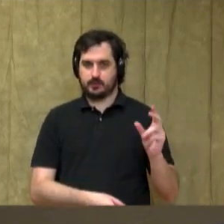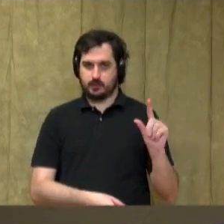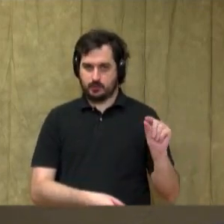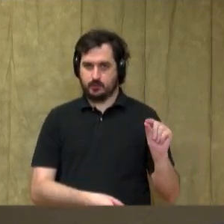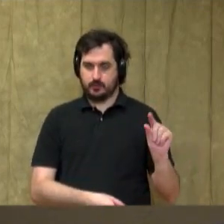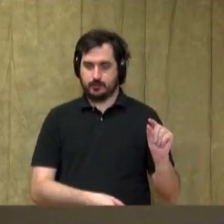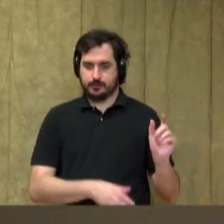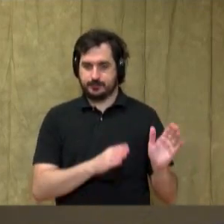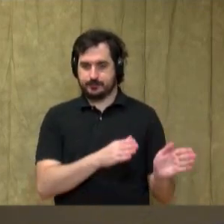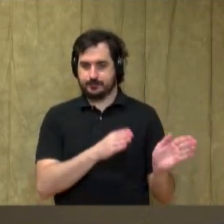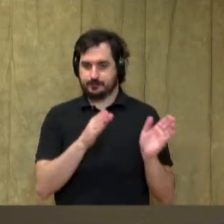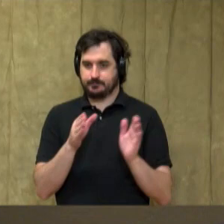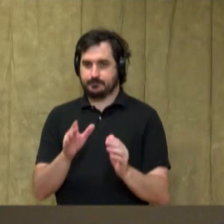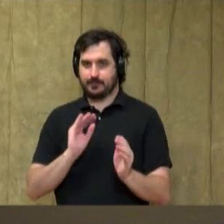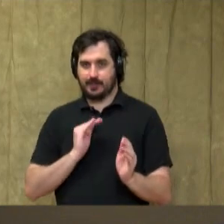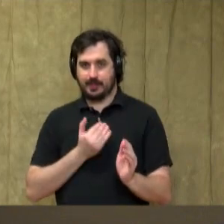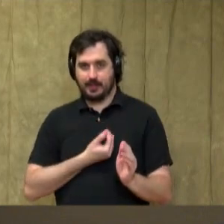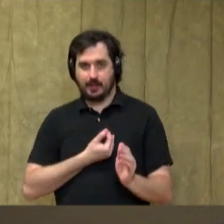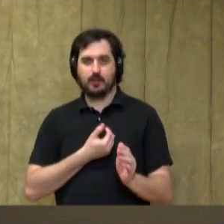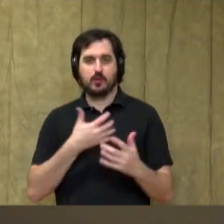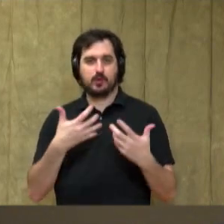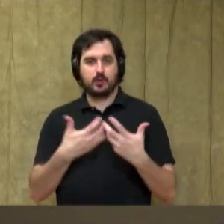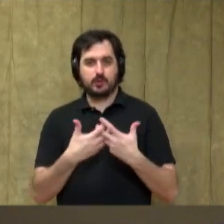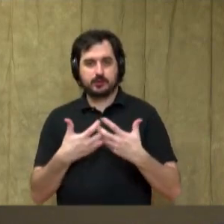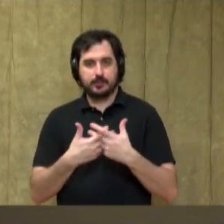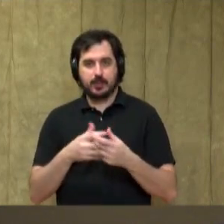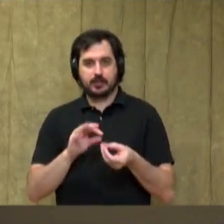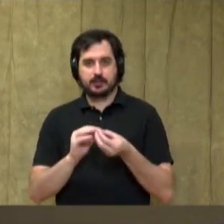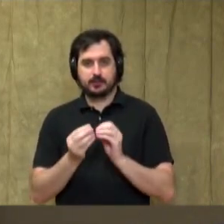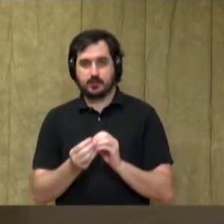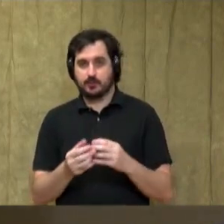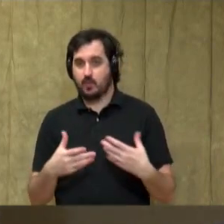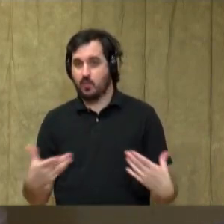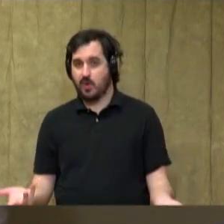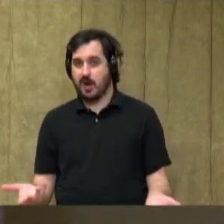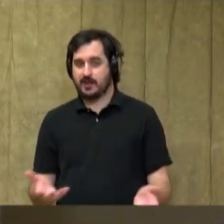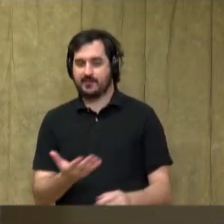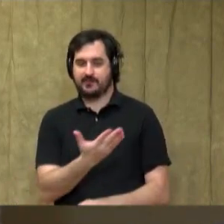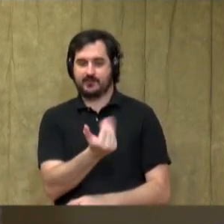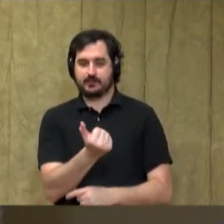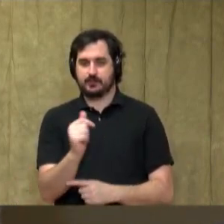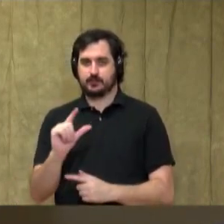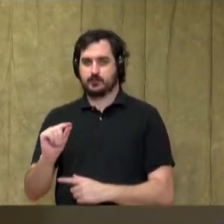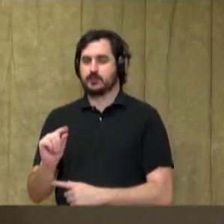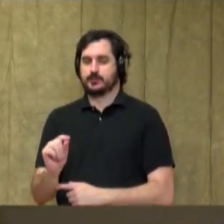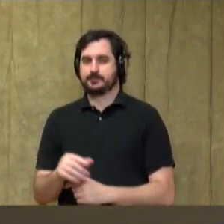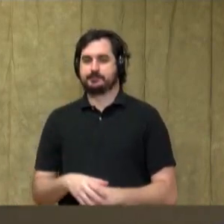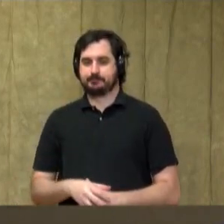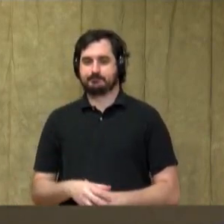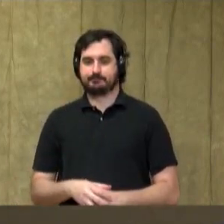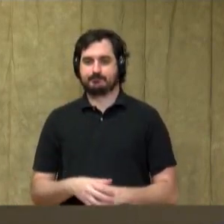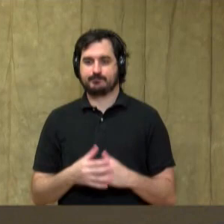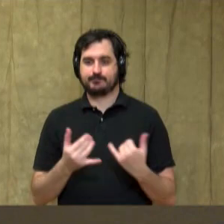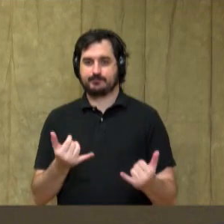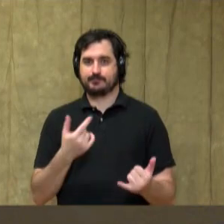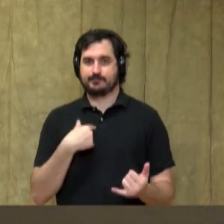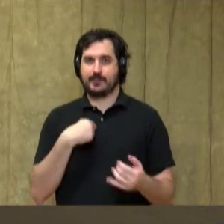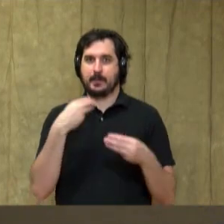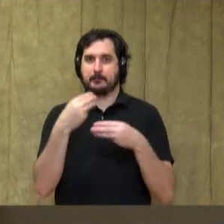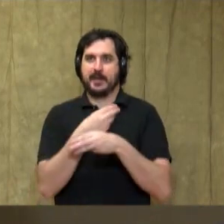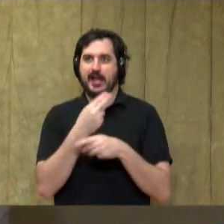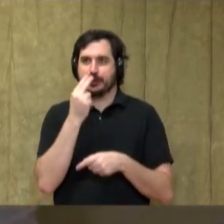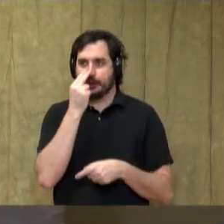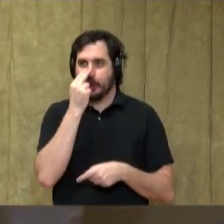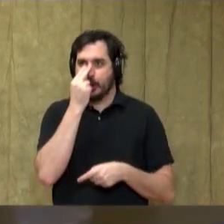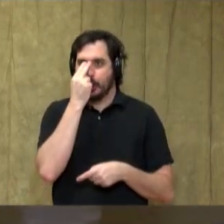20. And then our terms would be 15 and 20. Now, with me being such a good math nerd, because